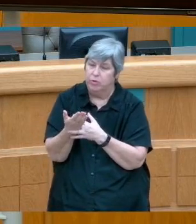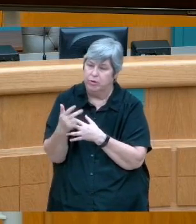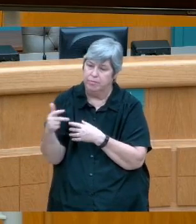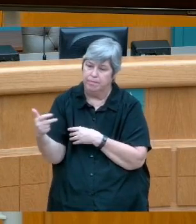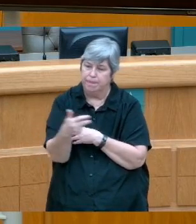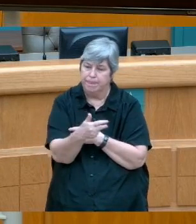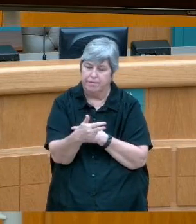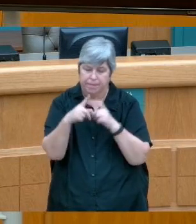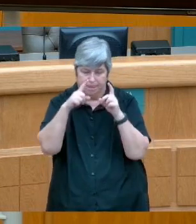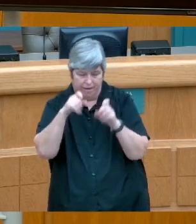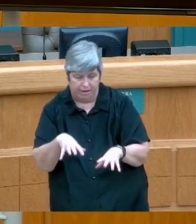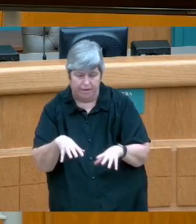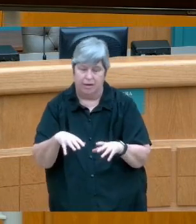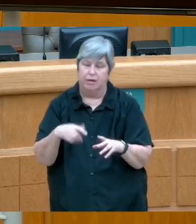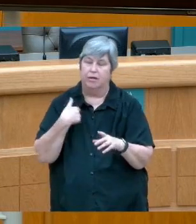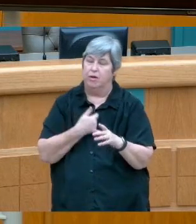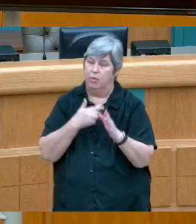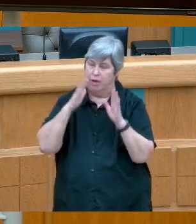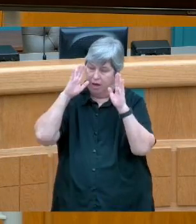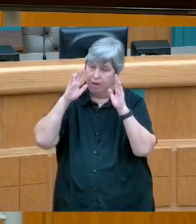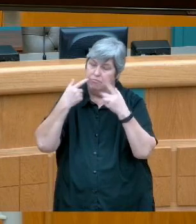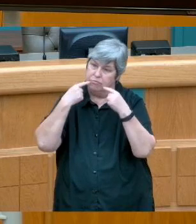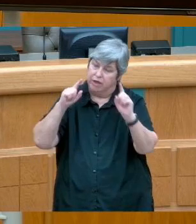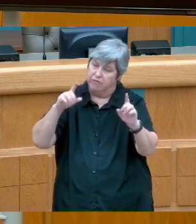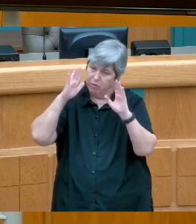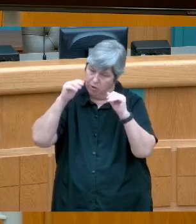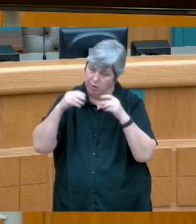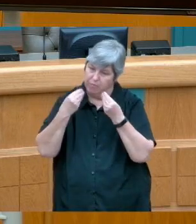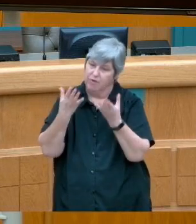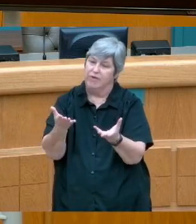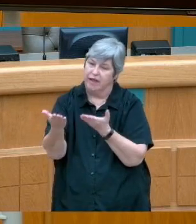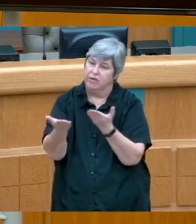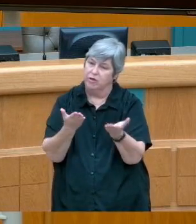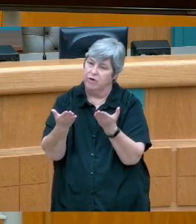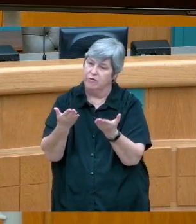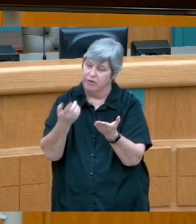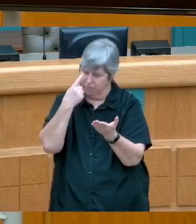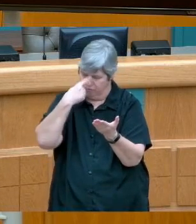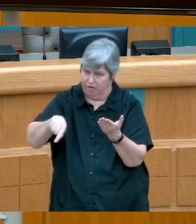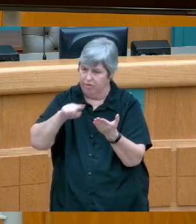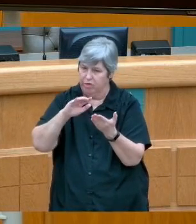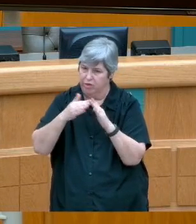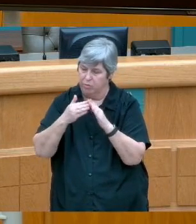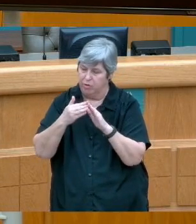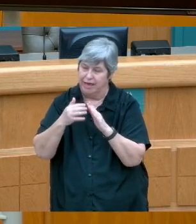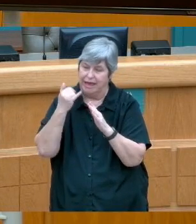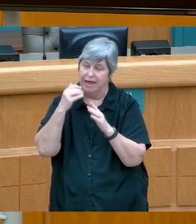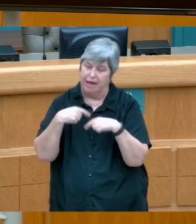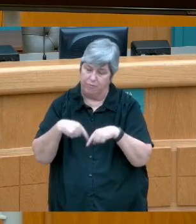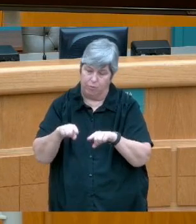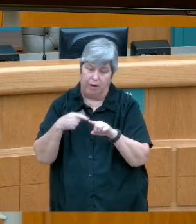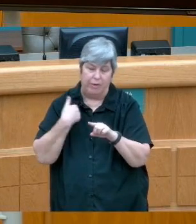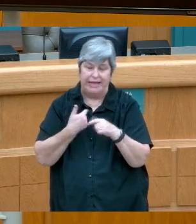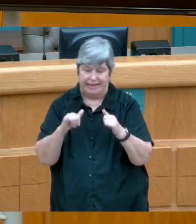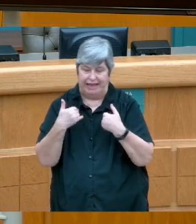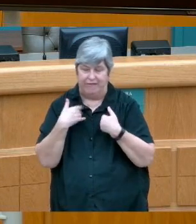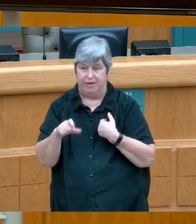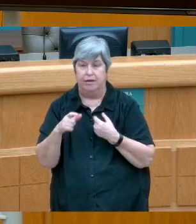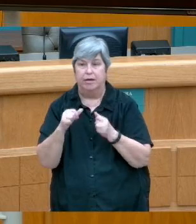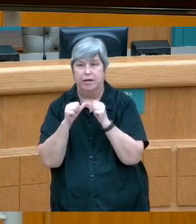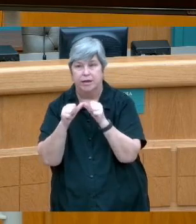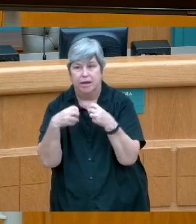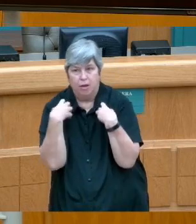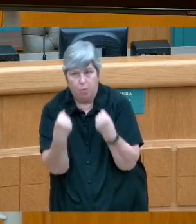very successful, and we hope to continue to provide this service to the community as long as there is a need. So stay well,